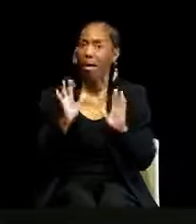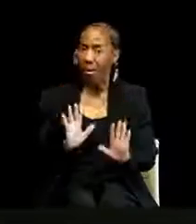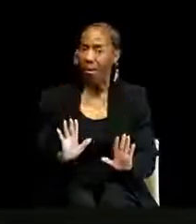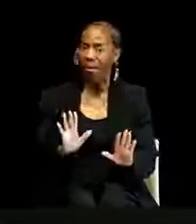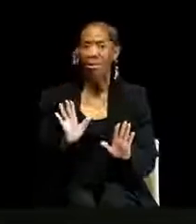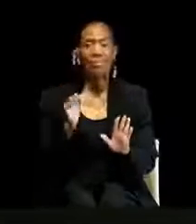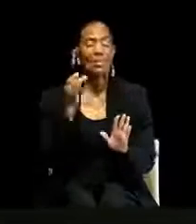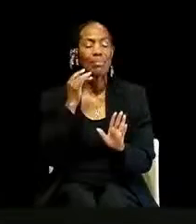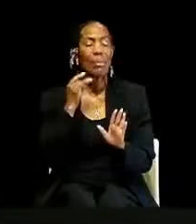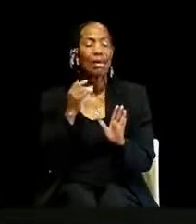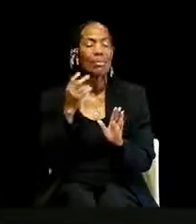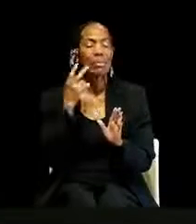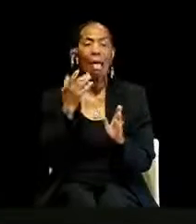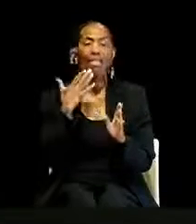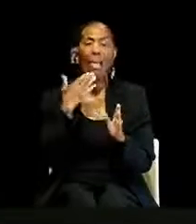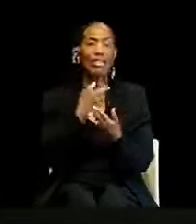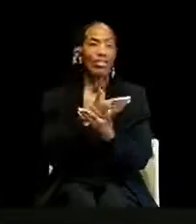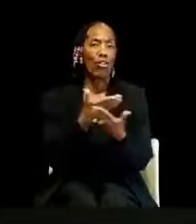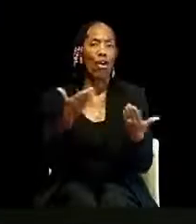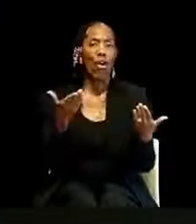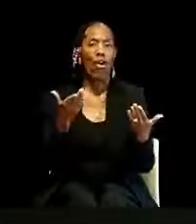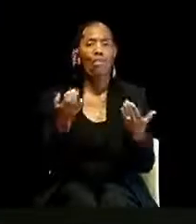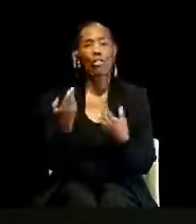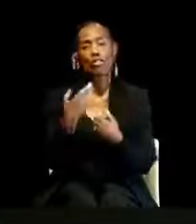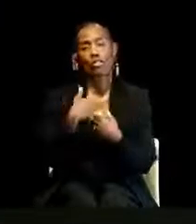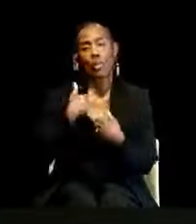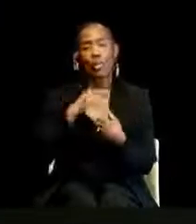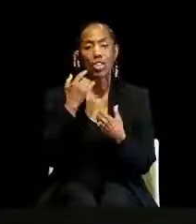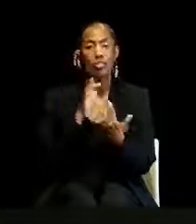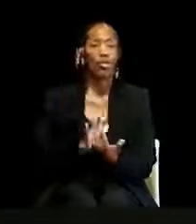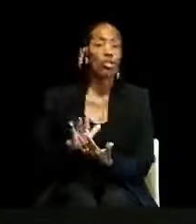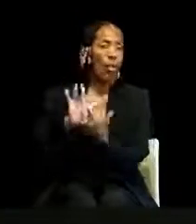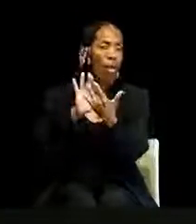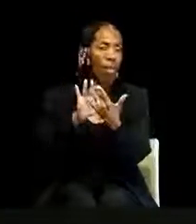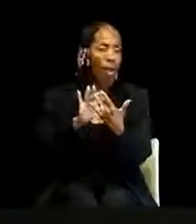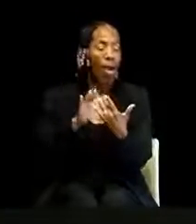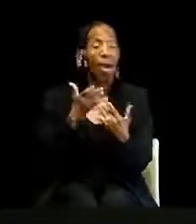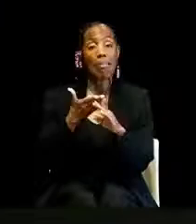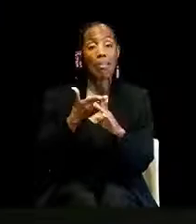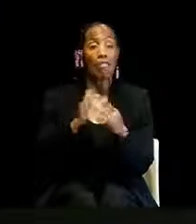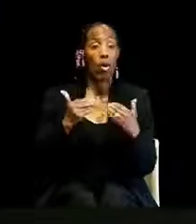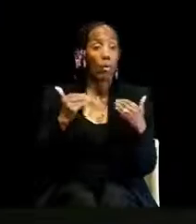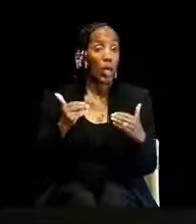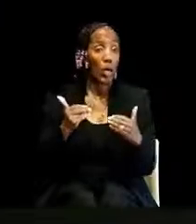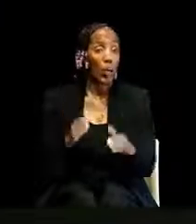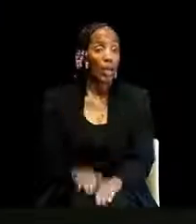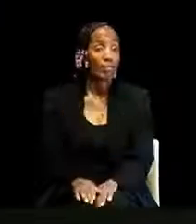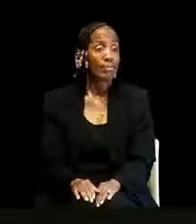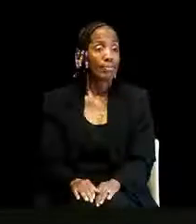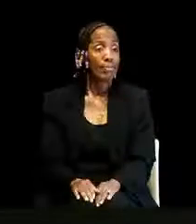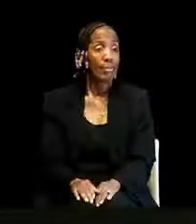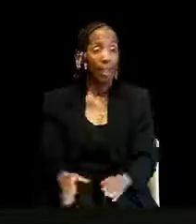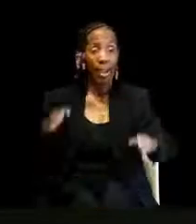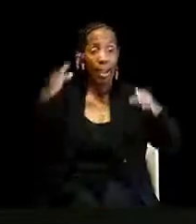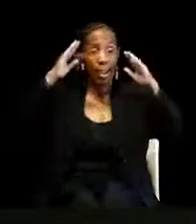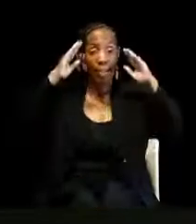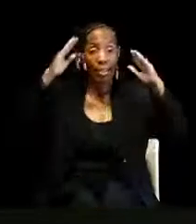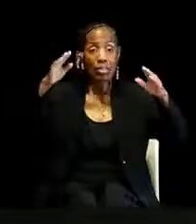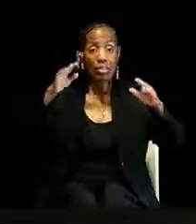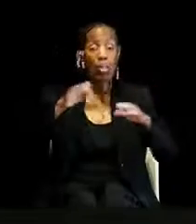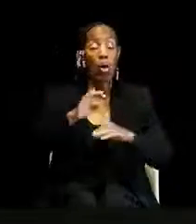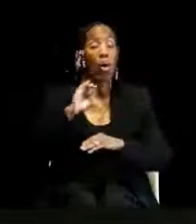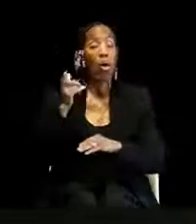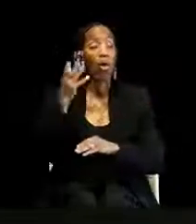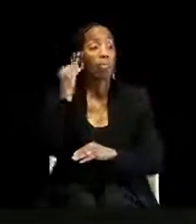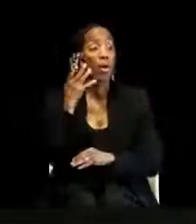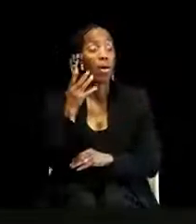we see you. So thanks so much for being here. Before we get started, though, I just want to say out loud, Black lives continue to